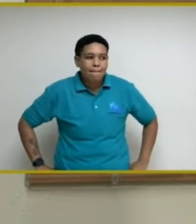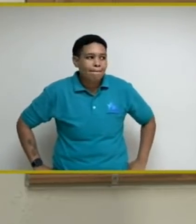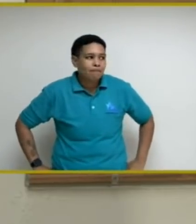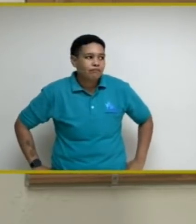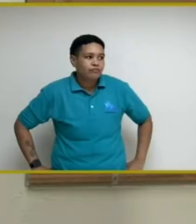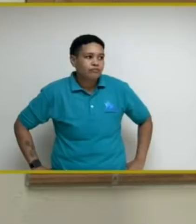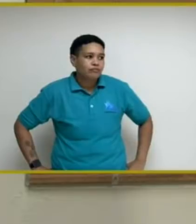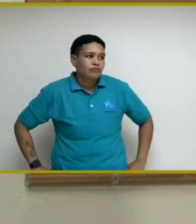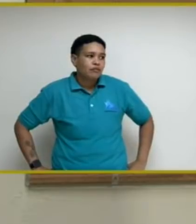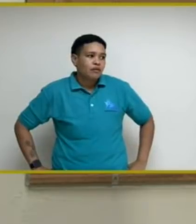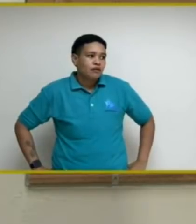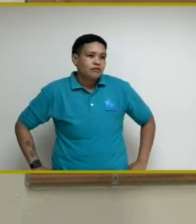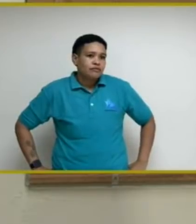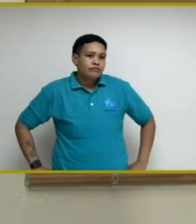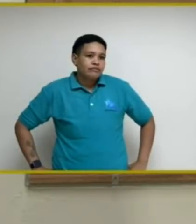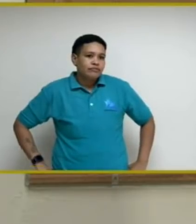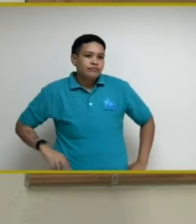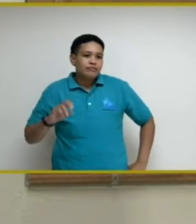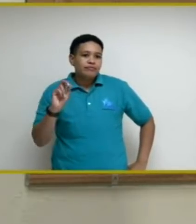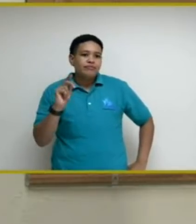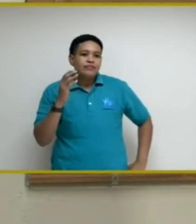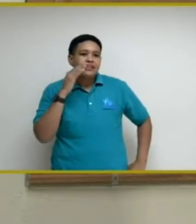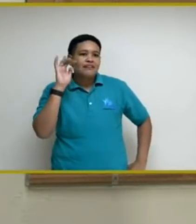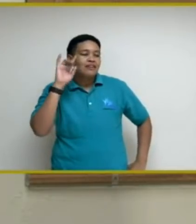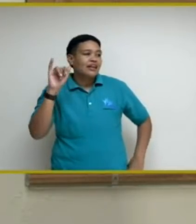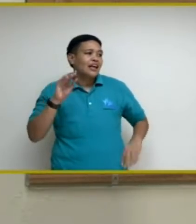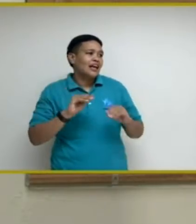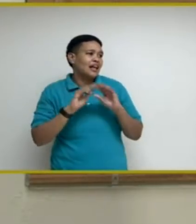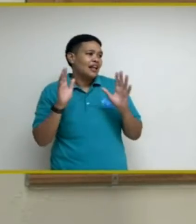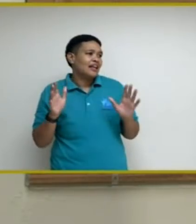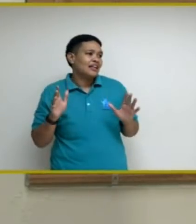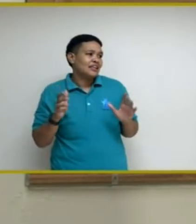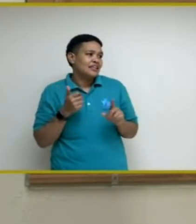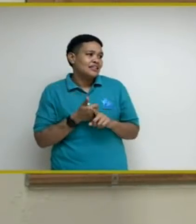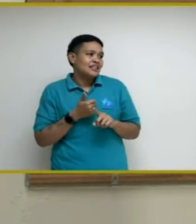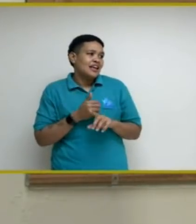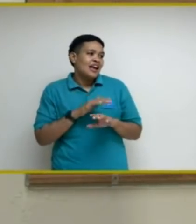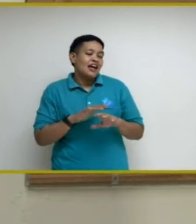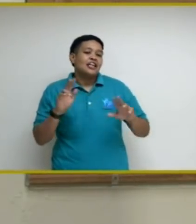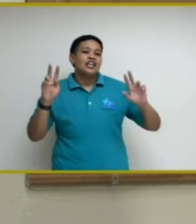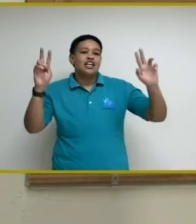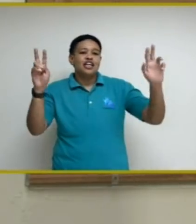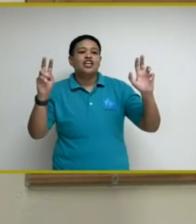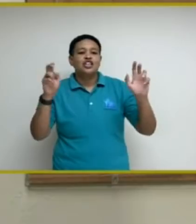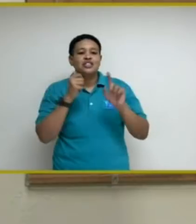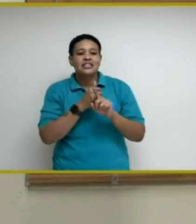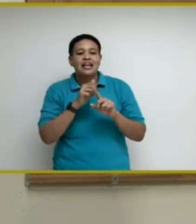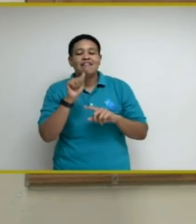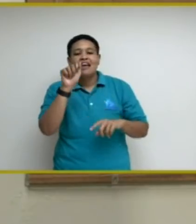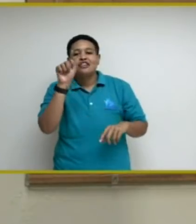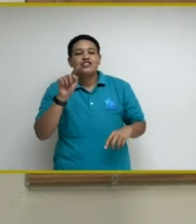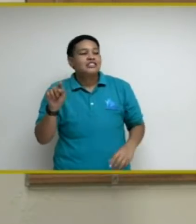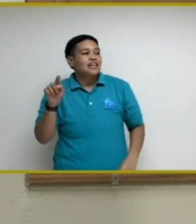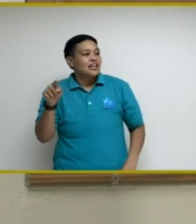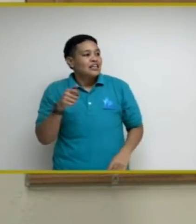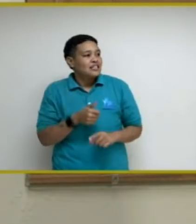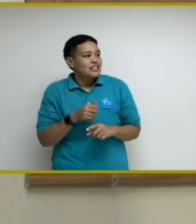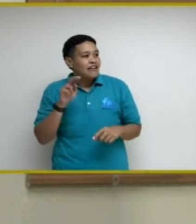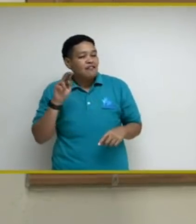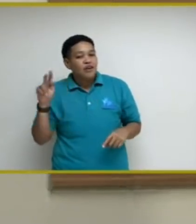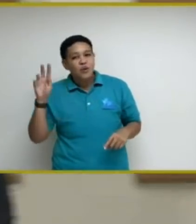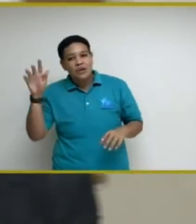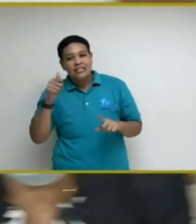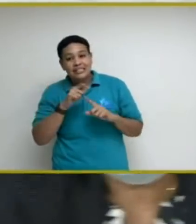Okay, thank you very much for that clarification. On the issue of the AstraZeneca